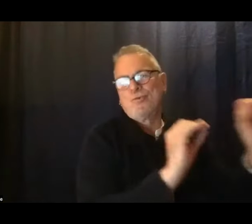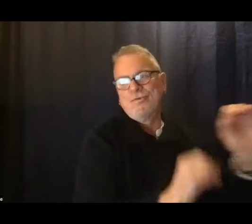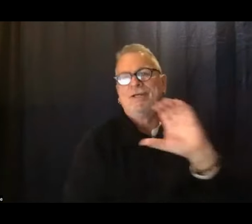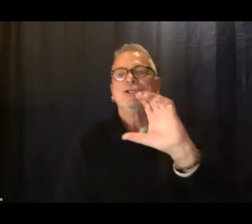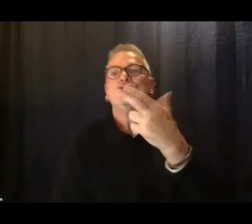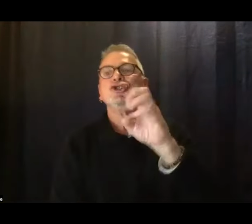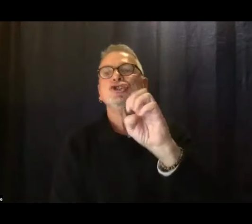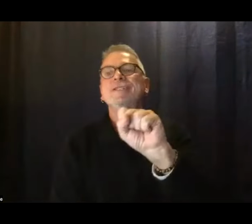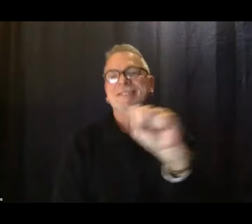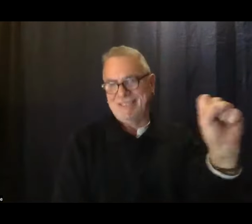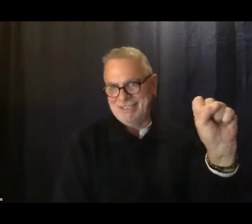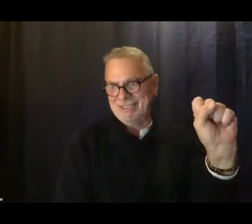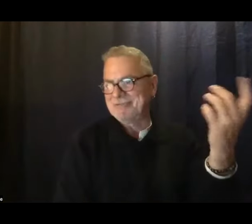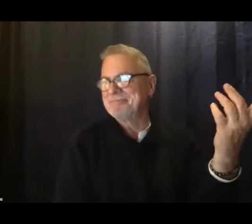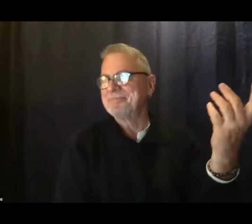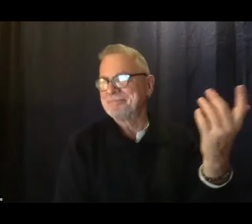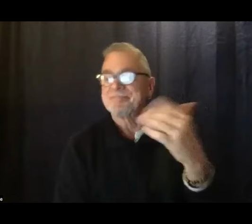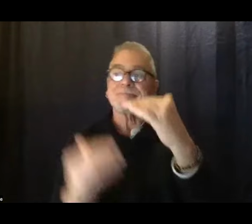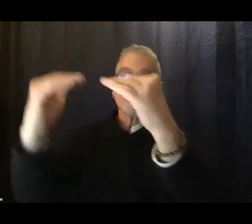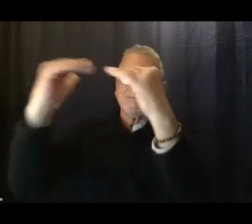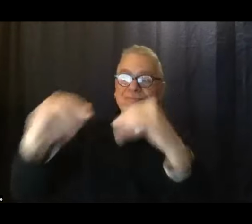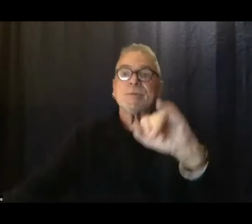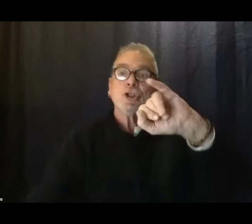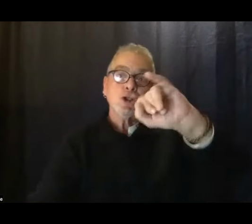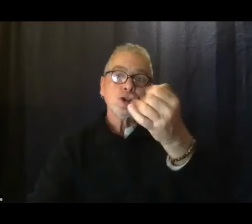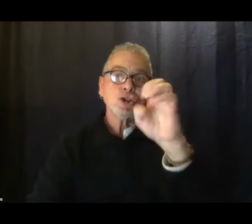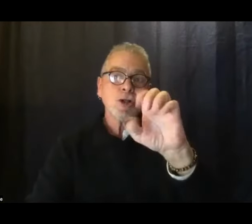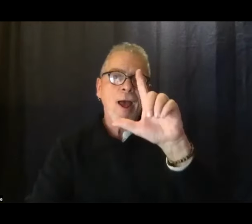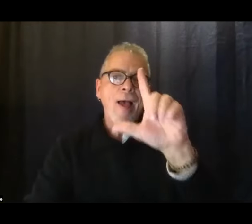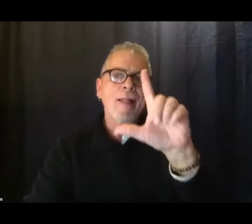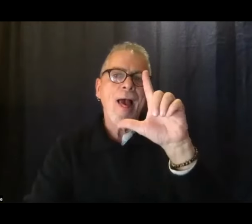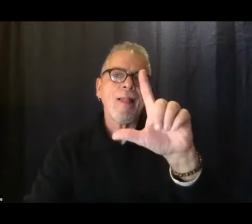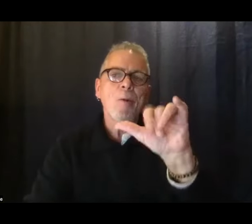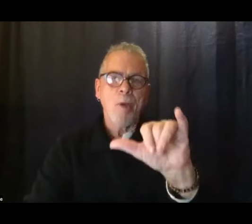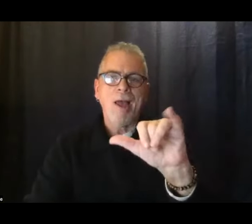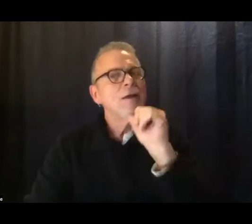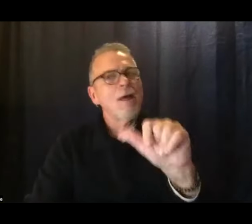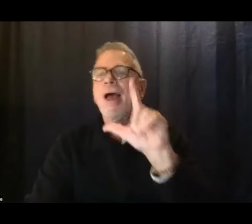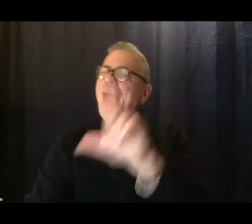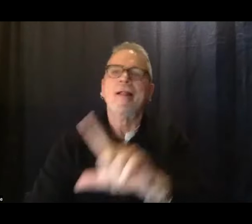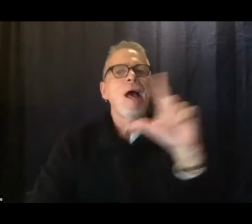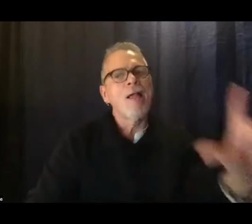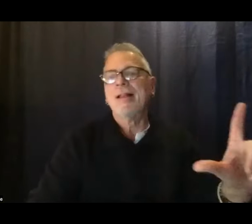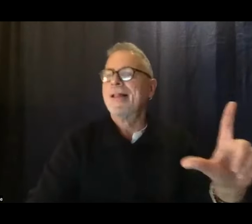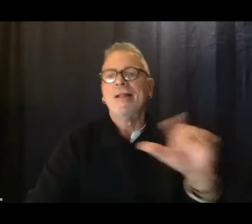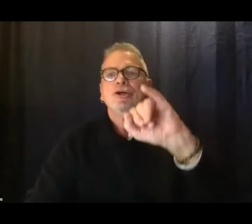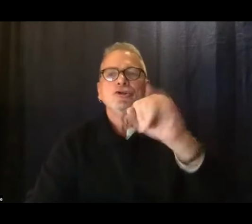Chess with the slide because they're at the end. Double letters at the end. Chess.